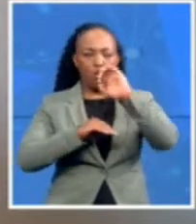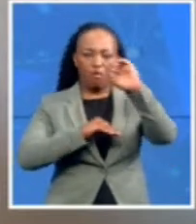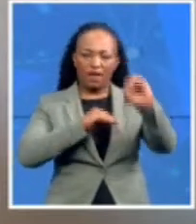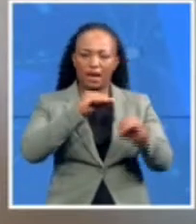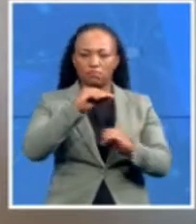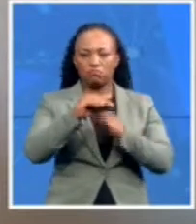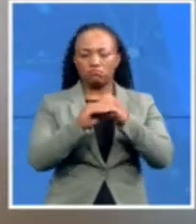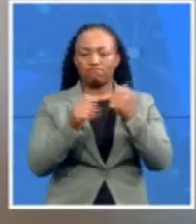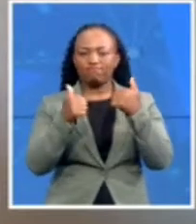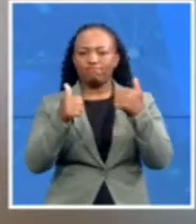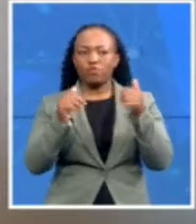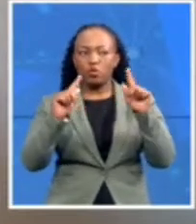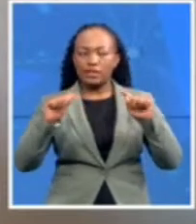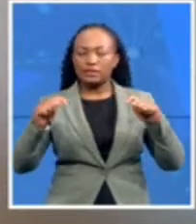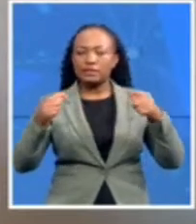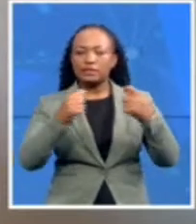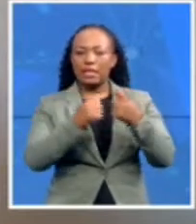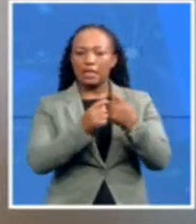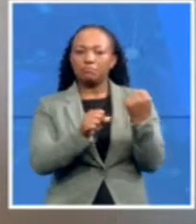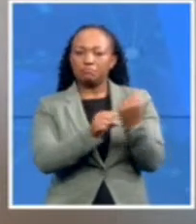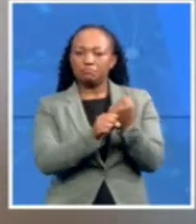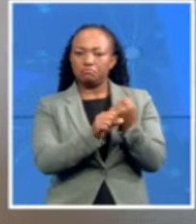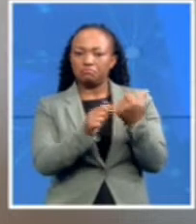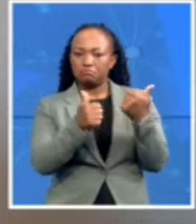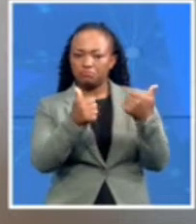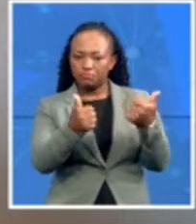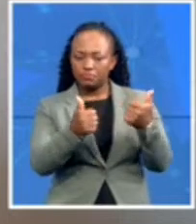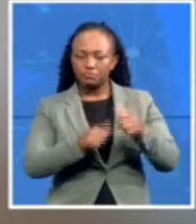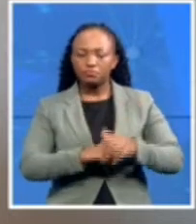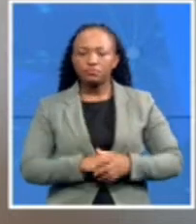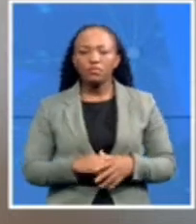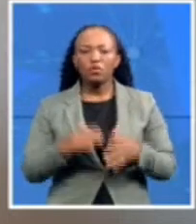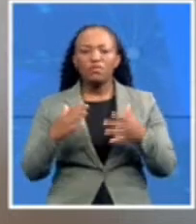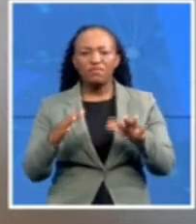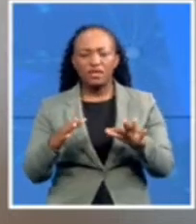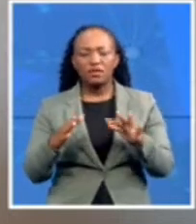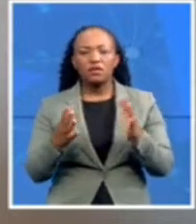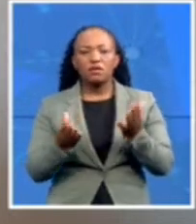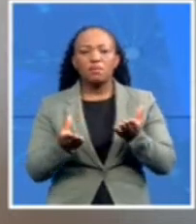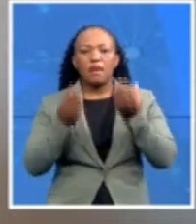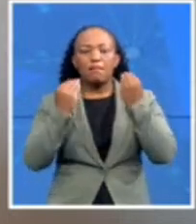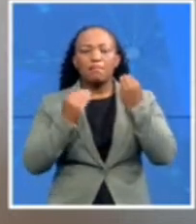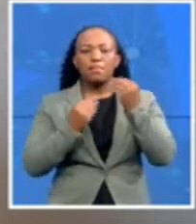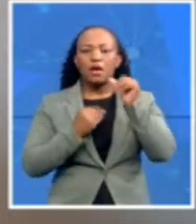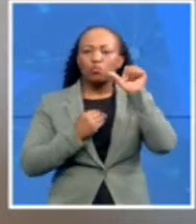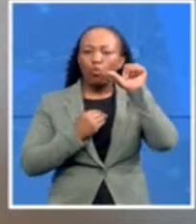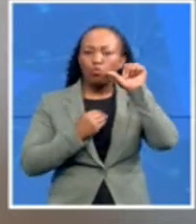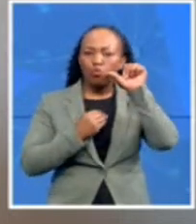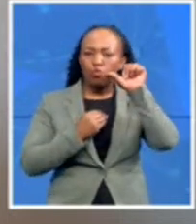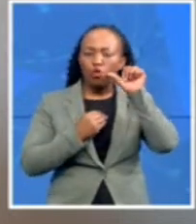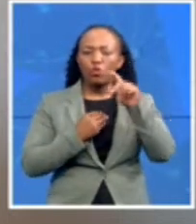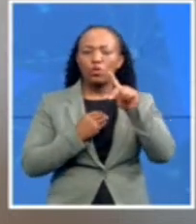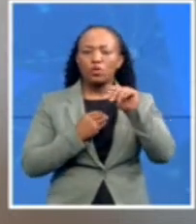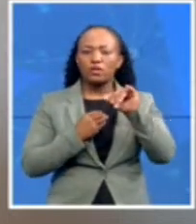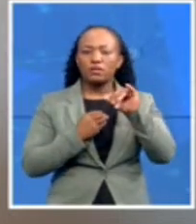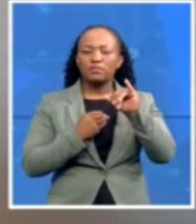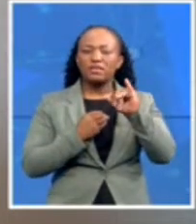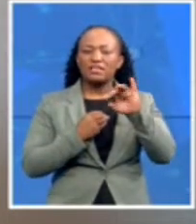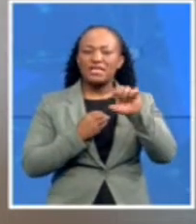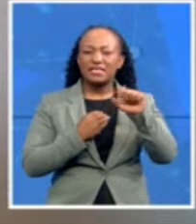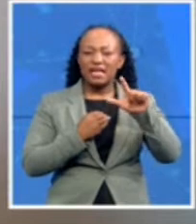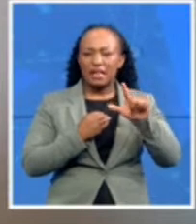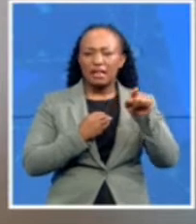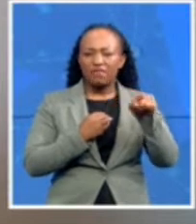And we've also managed to recover our diesel inventory, which is, of course, a very important part of